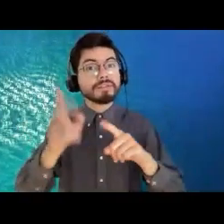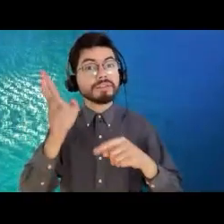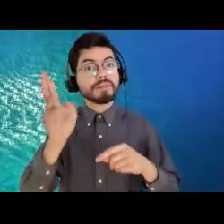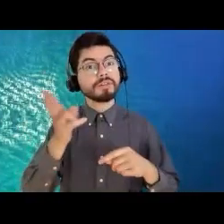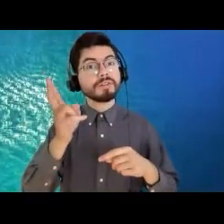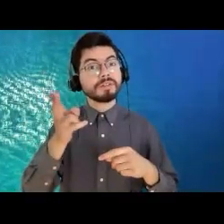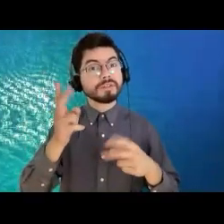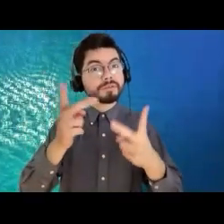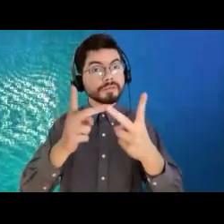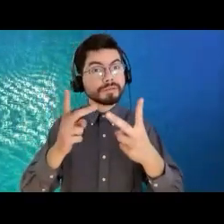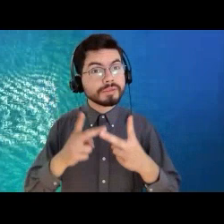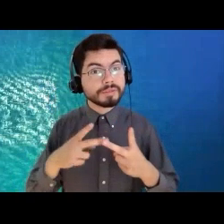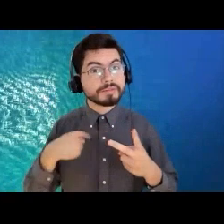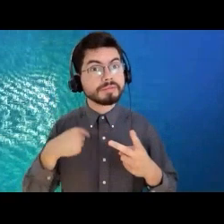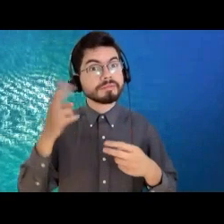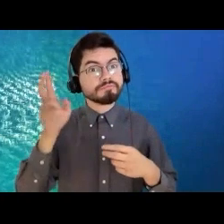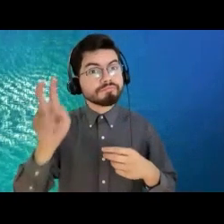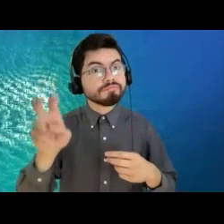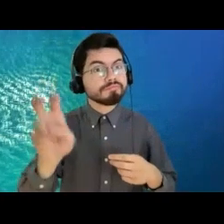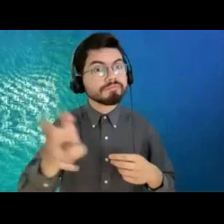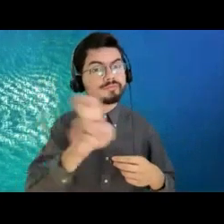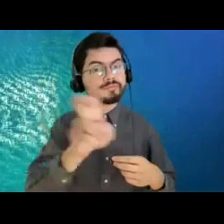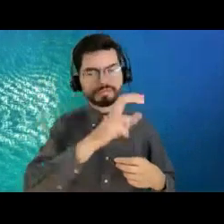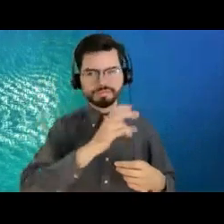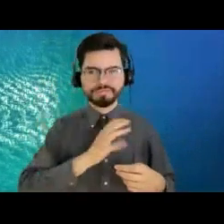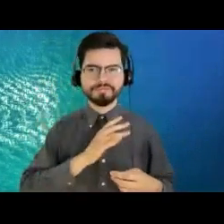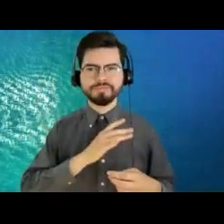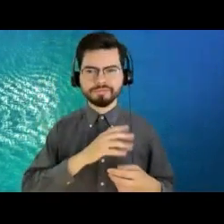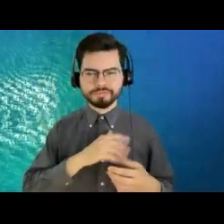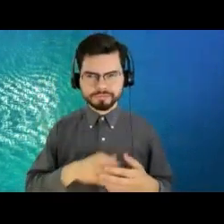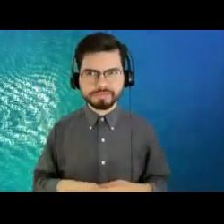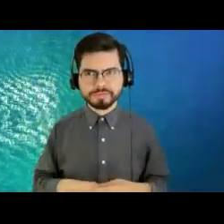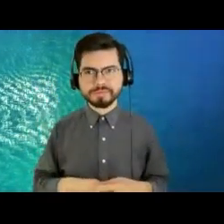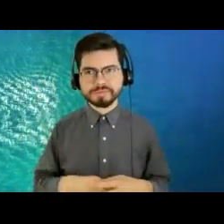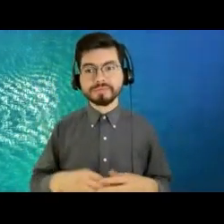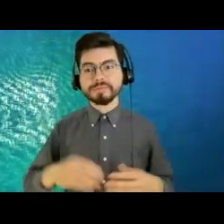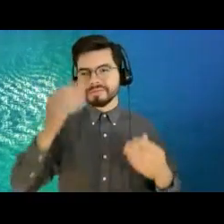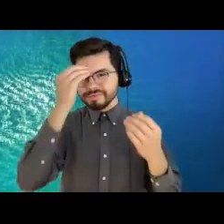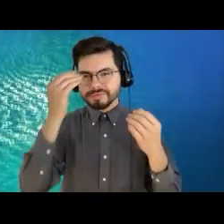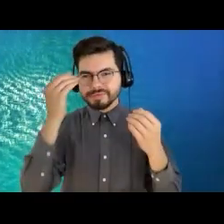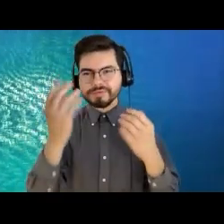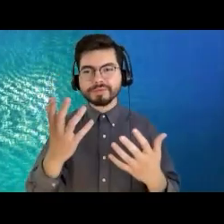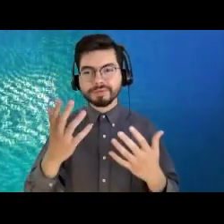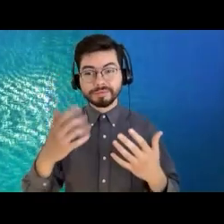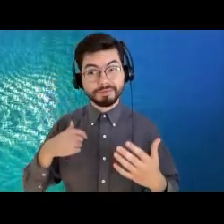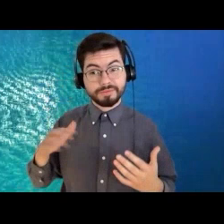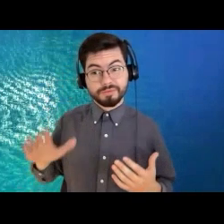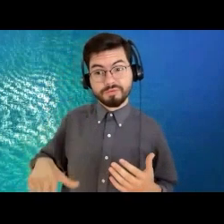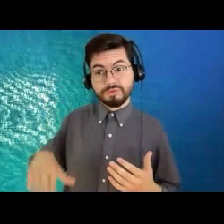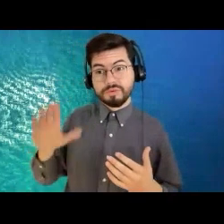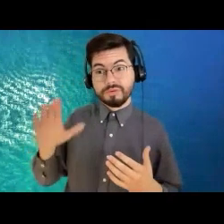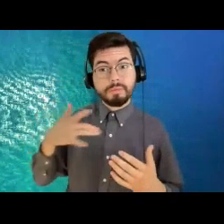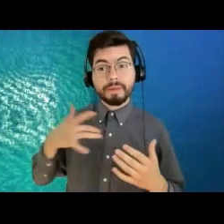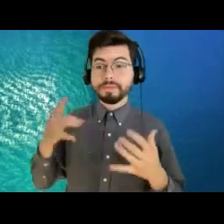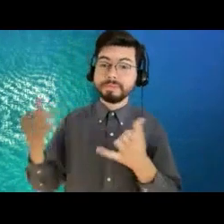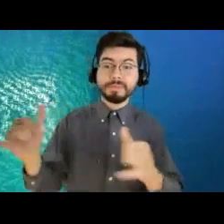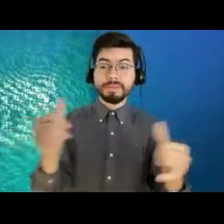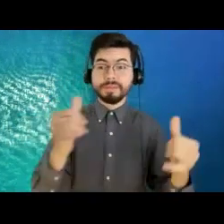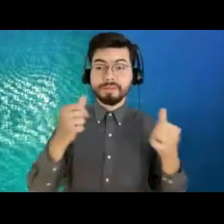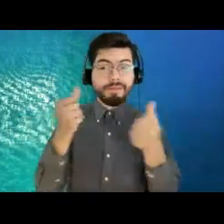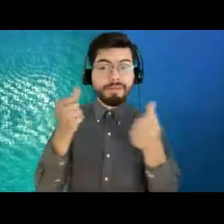know, the whole idea of unstructured playtime that I grew up with, I want to carry